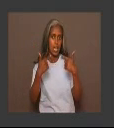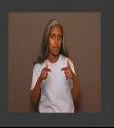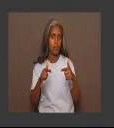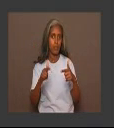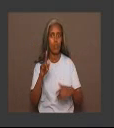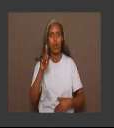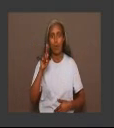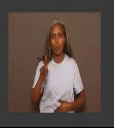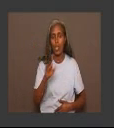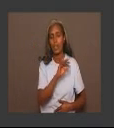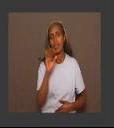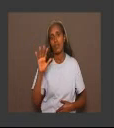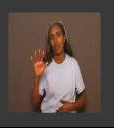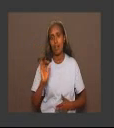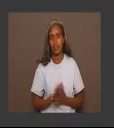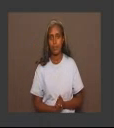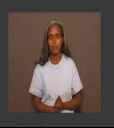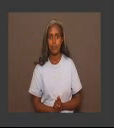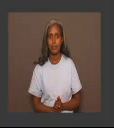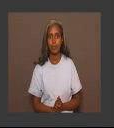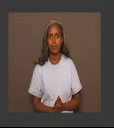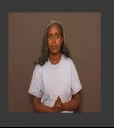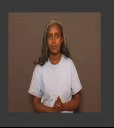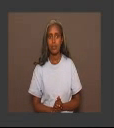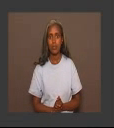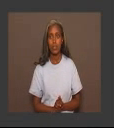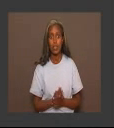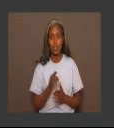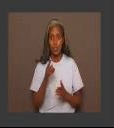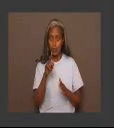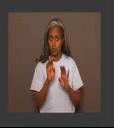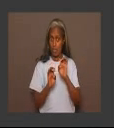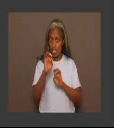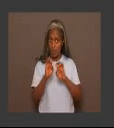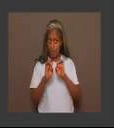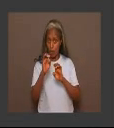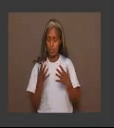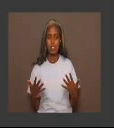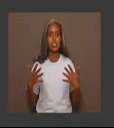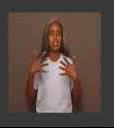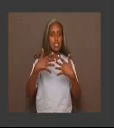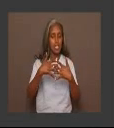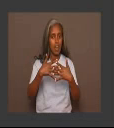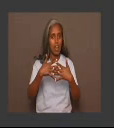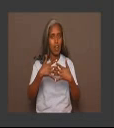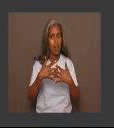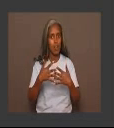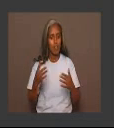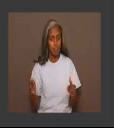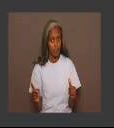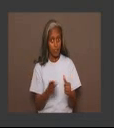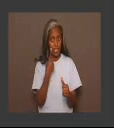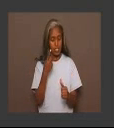of 1 and 5. To evaluate the integral, we